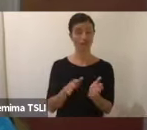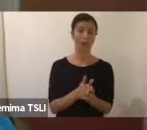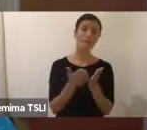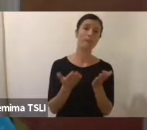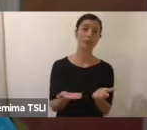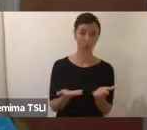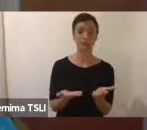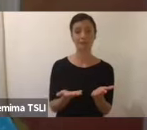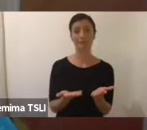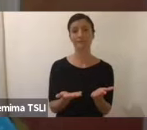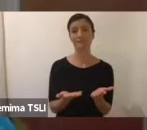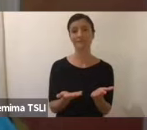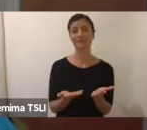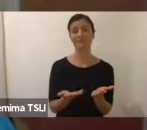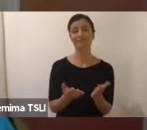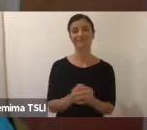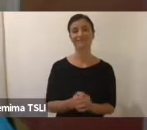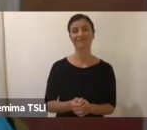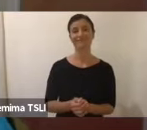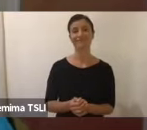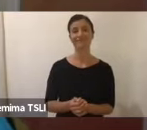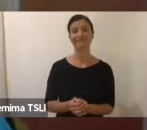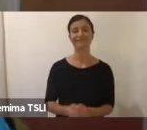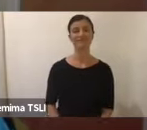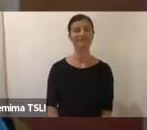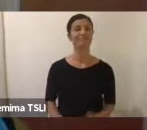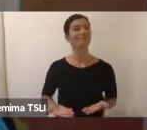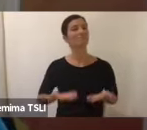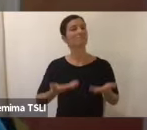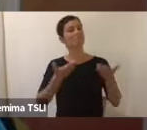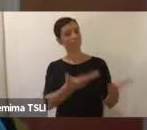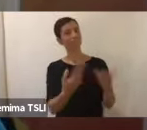a new voice in the buddhist tradition over to you sabuti